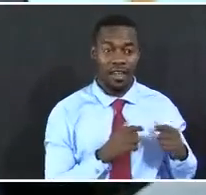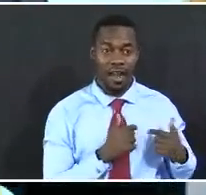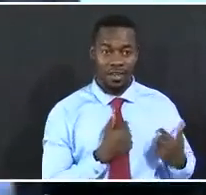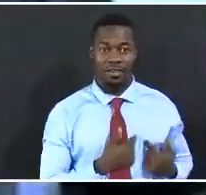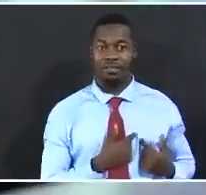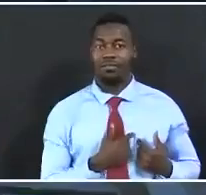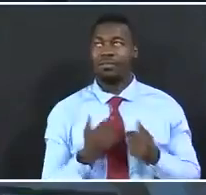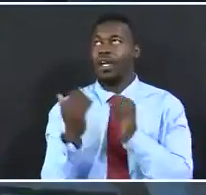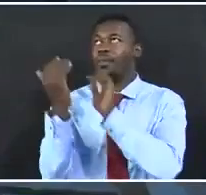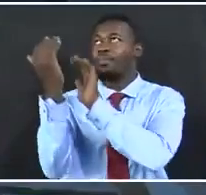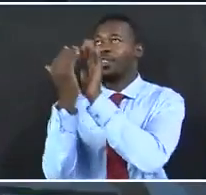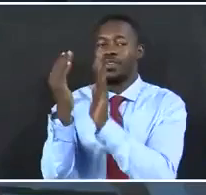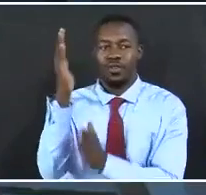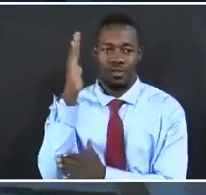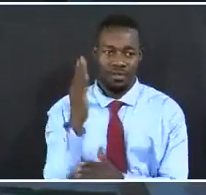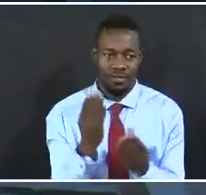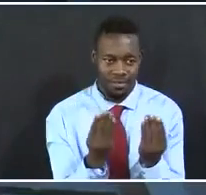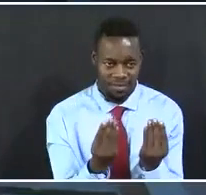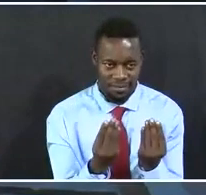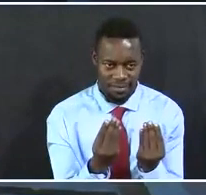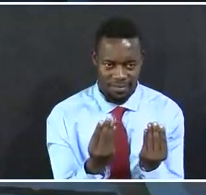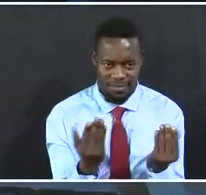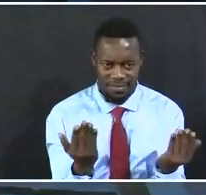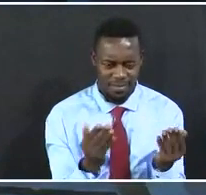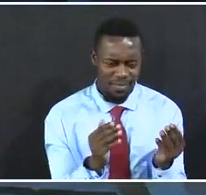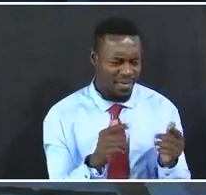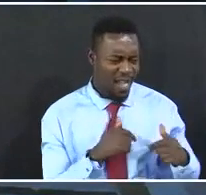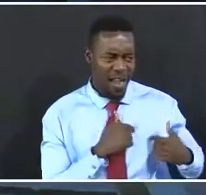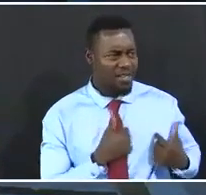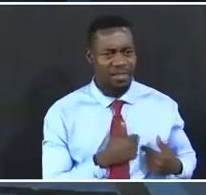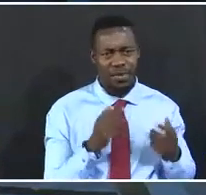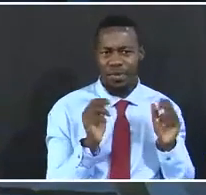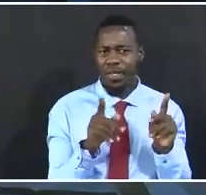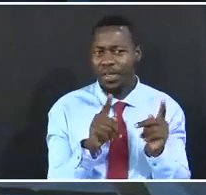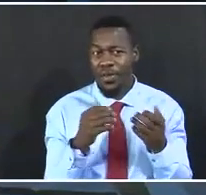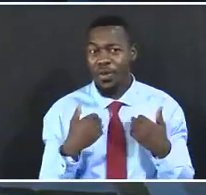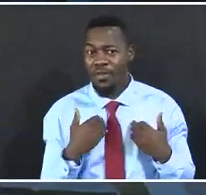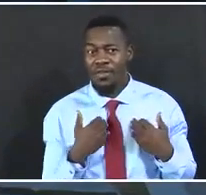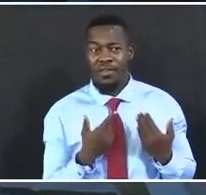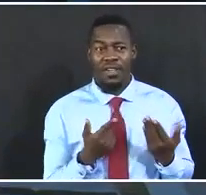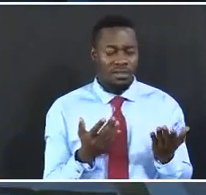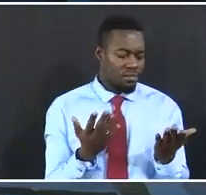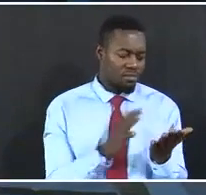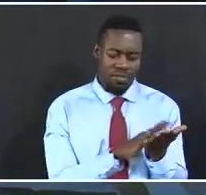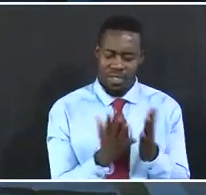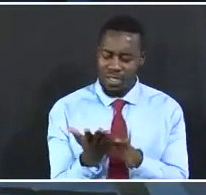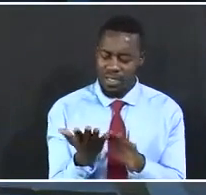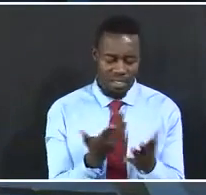Look at your hands. Look at your hands. Those ones who have hands. Are they clean?